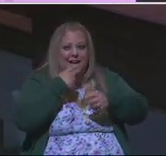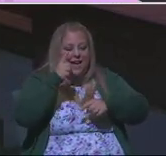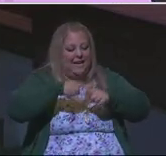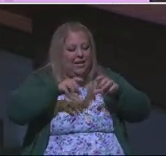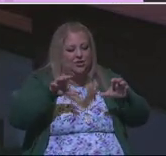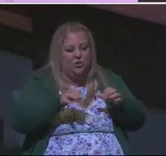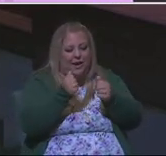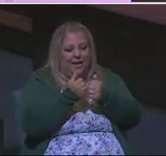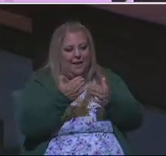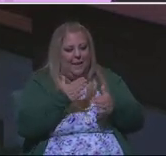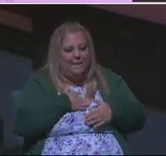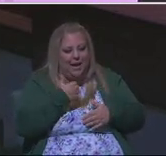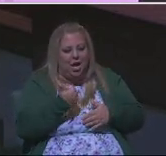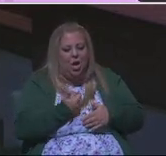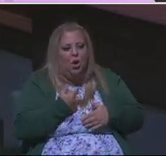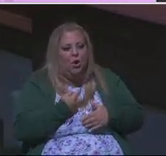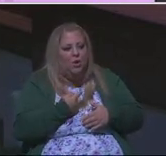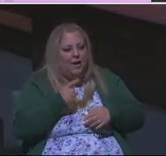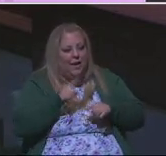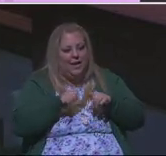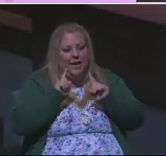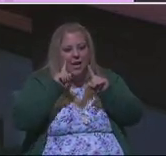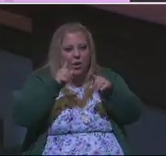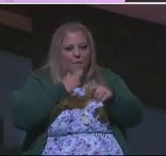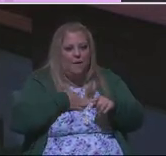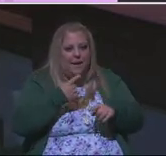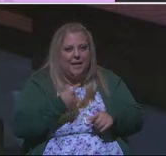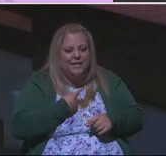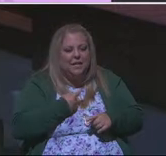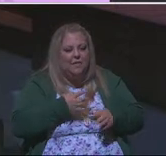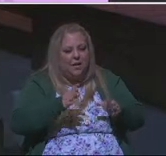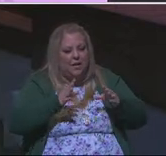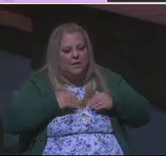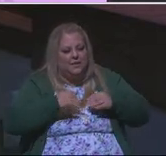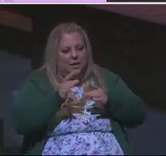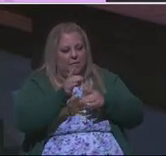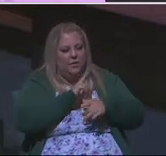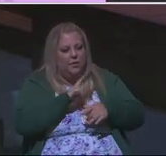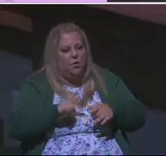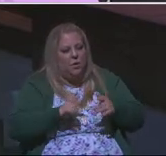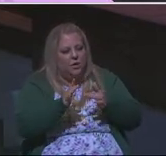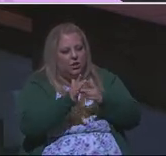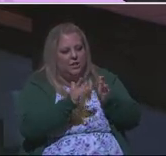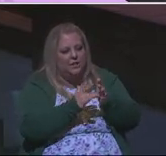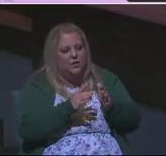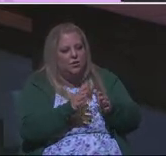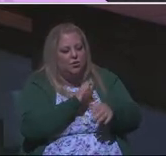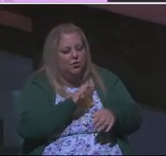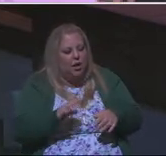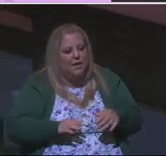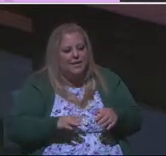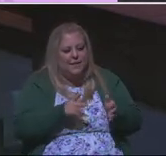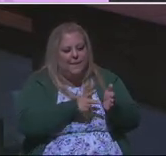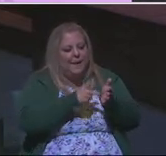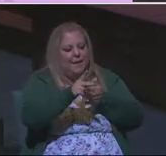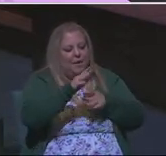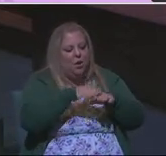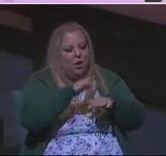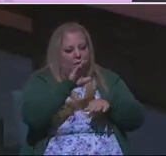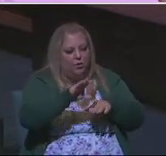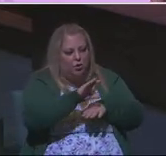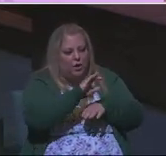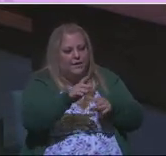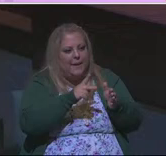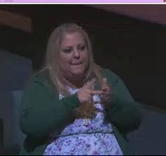my own. I cannot get there by myself. And I accept the Lord Jesus Christ, his payment on the cross that he paid for my sin. And